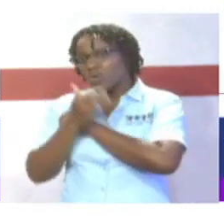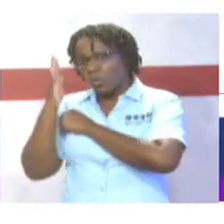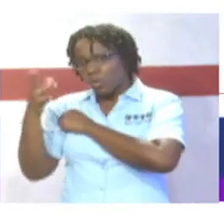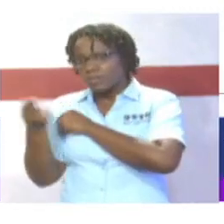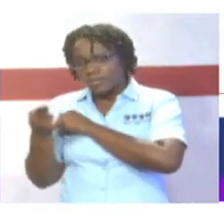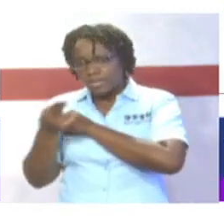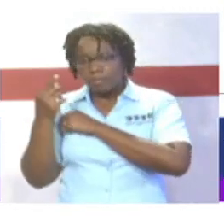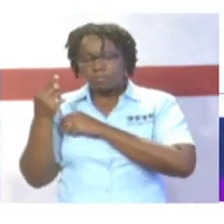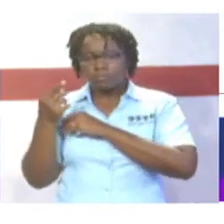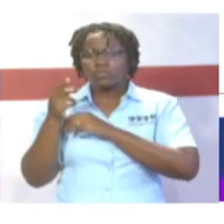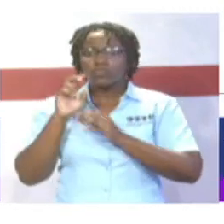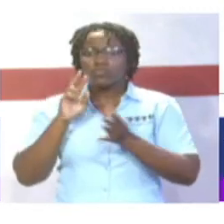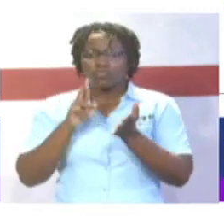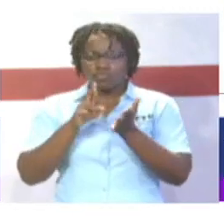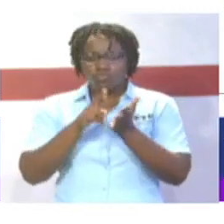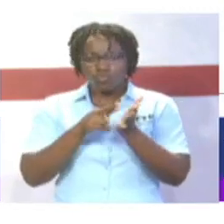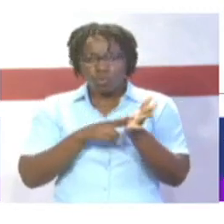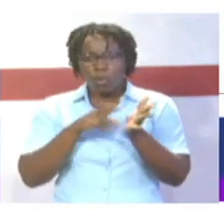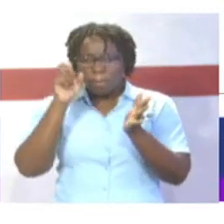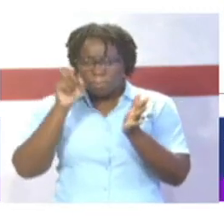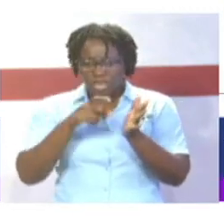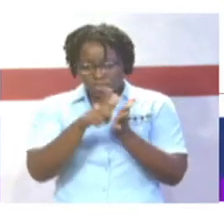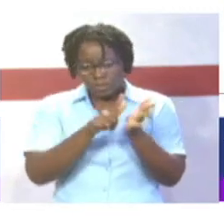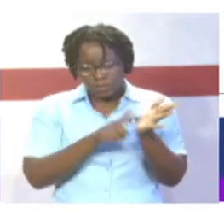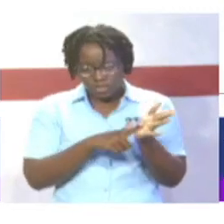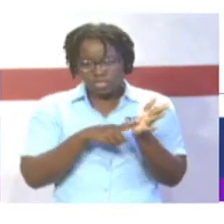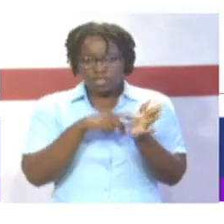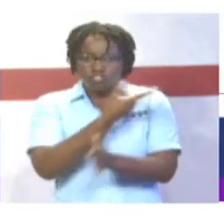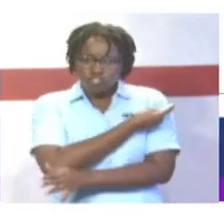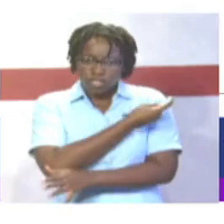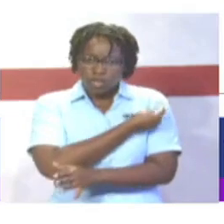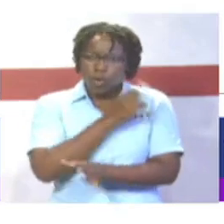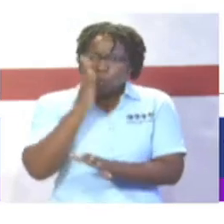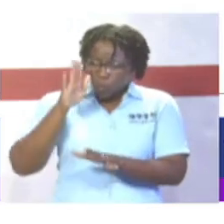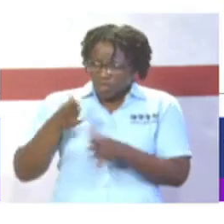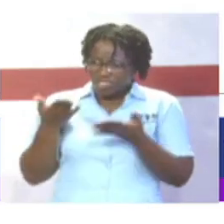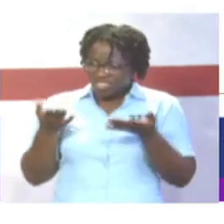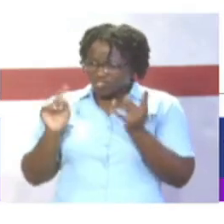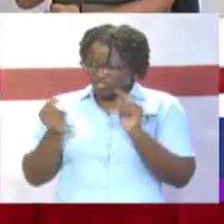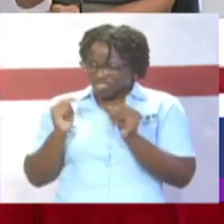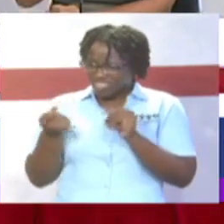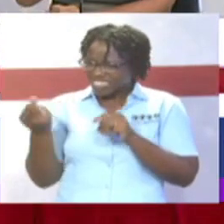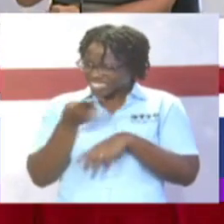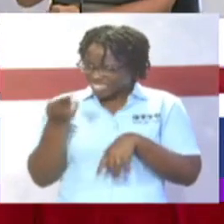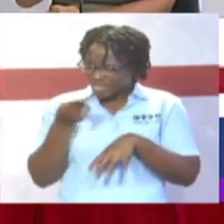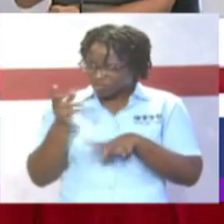ministry anticipate an increase in vaccination due to this particular measure? Thank you very much.